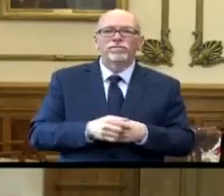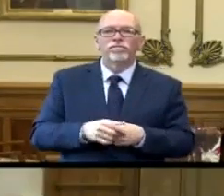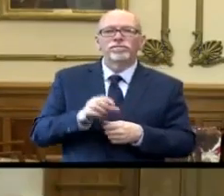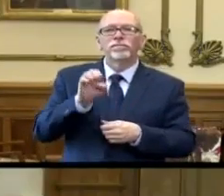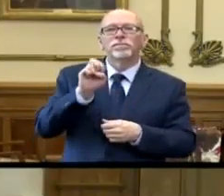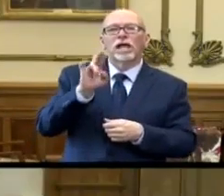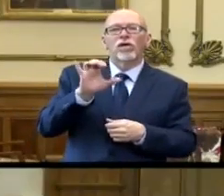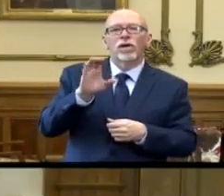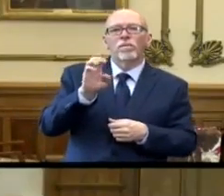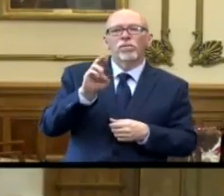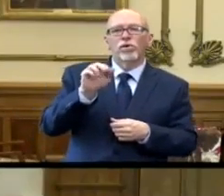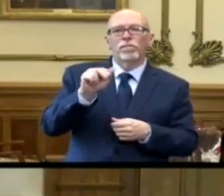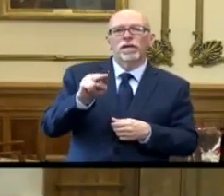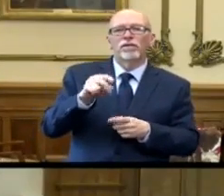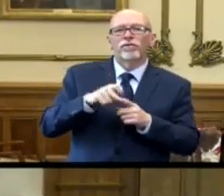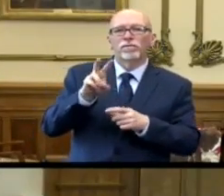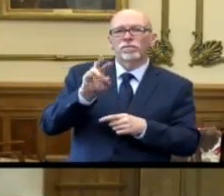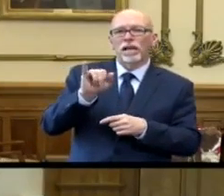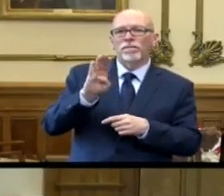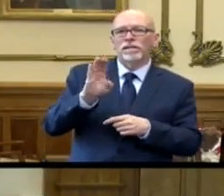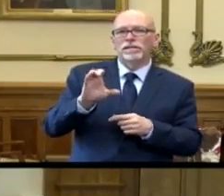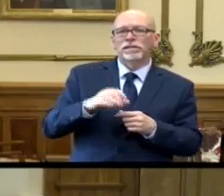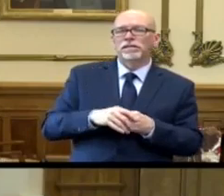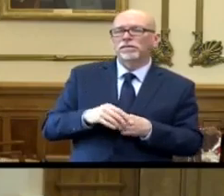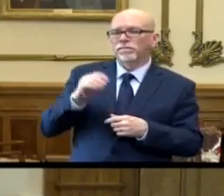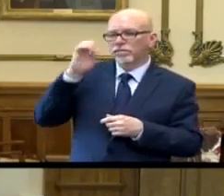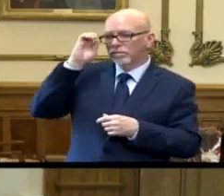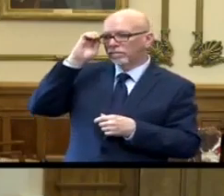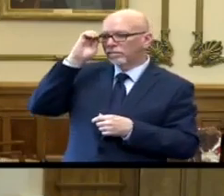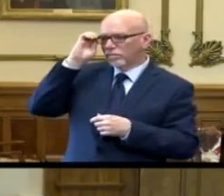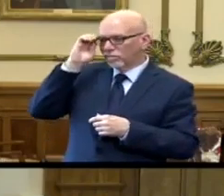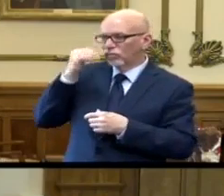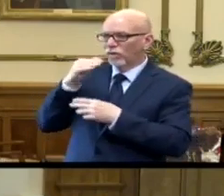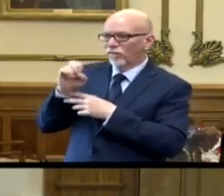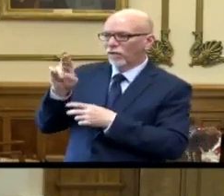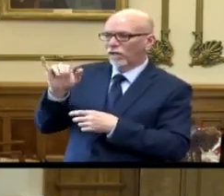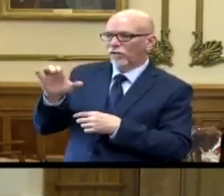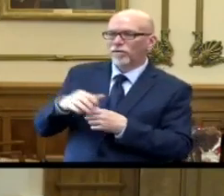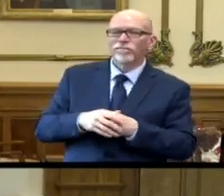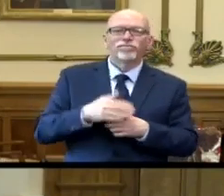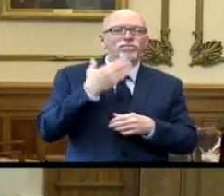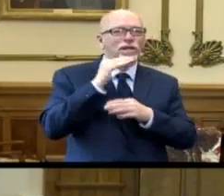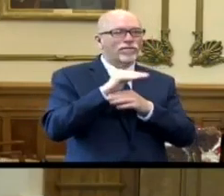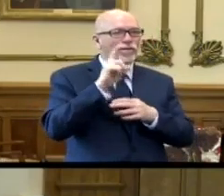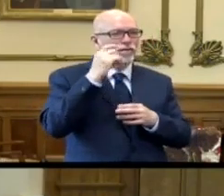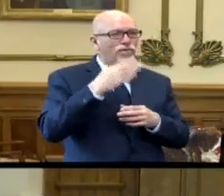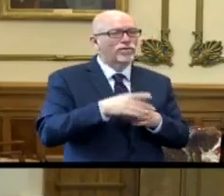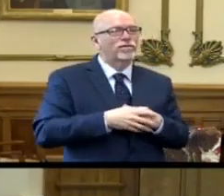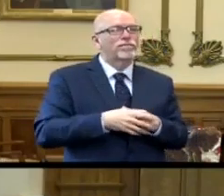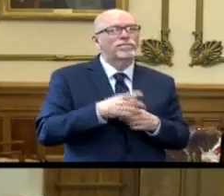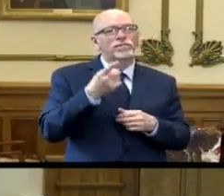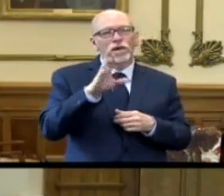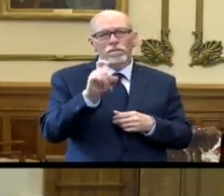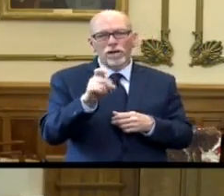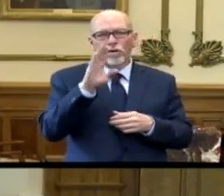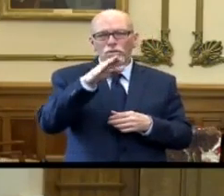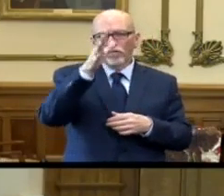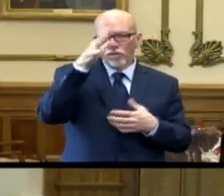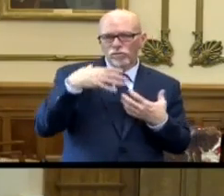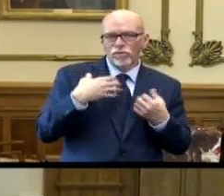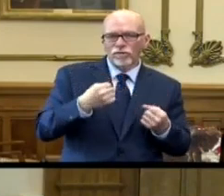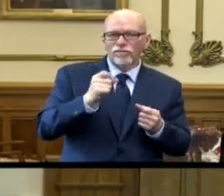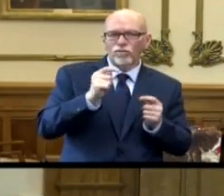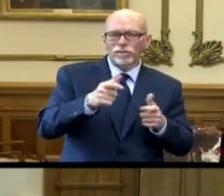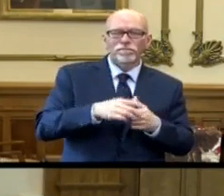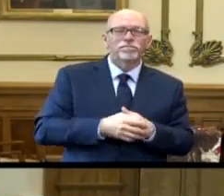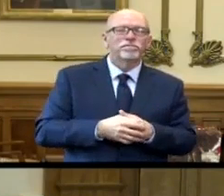Eric Berman, WIBC. Good afternoon, Eric. Good afternoon, Governor. Dr. Box, Health Bureau, Fiber recovers